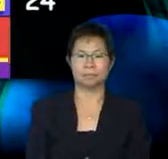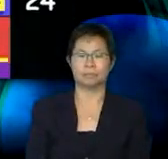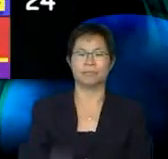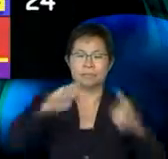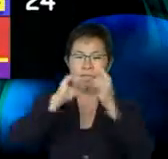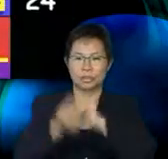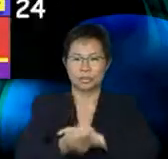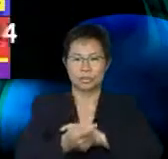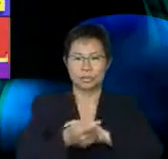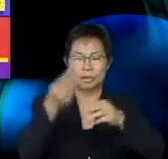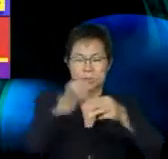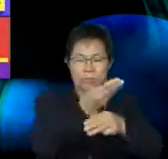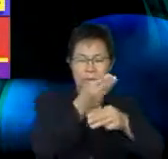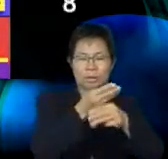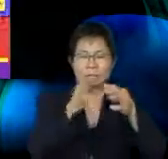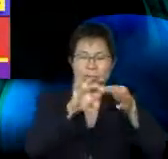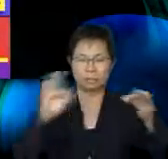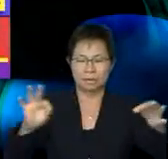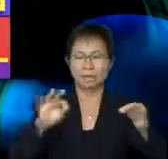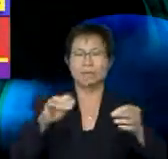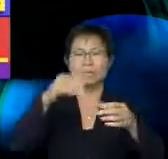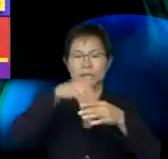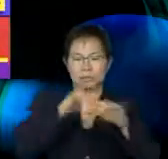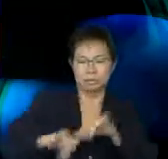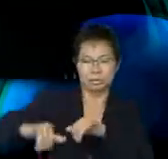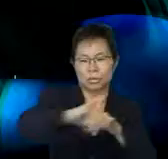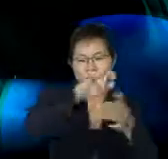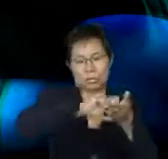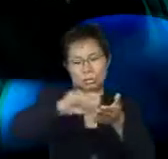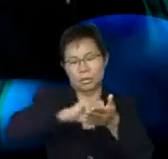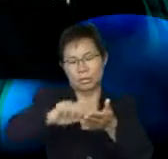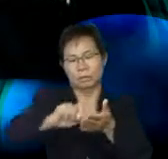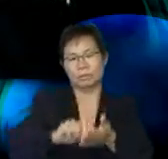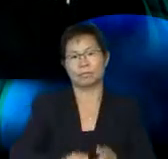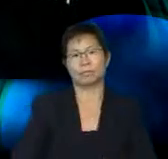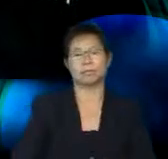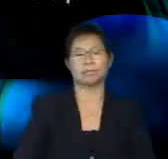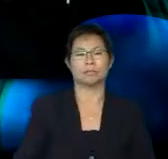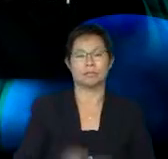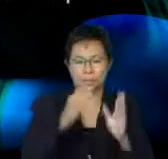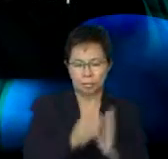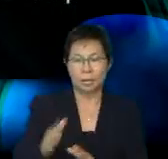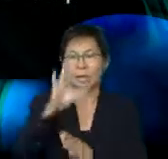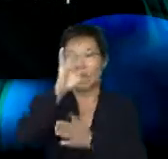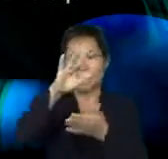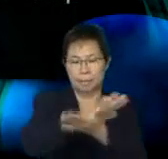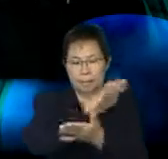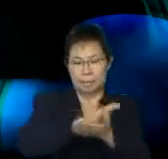Change the mathematical sentence into the standard written method. Prepare 8 paper cups.